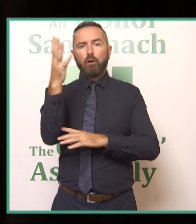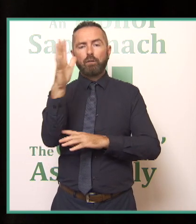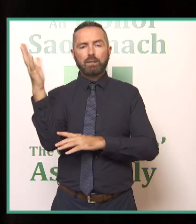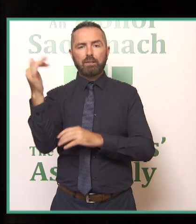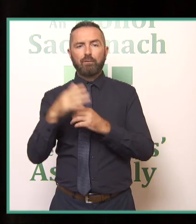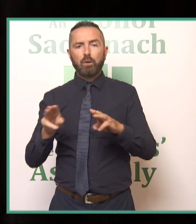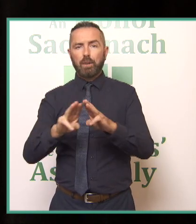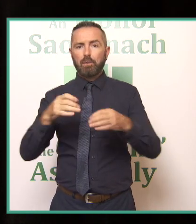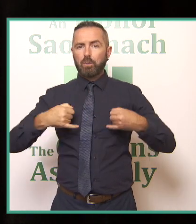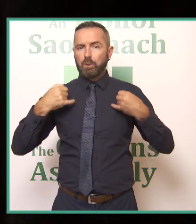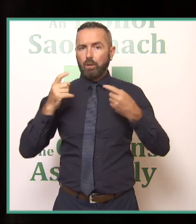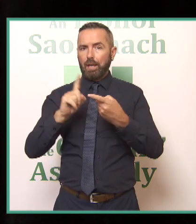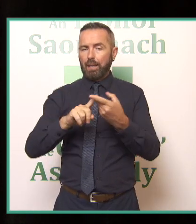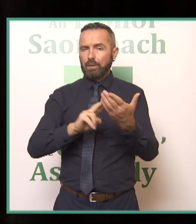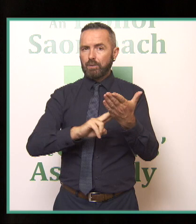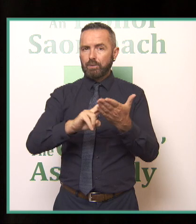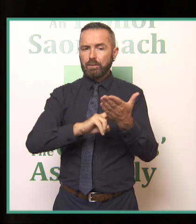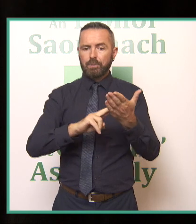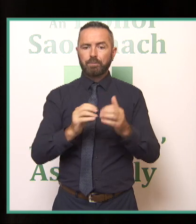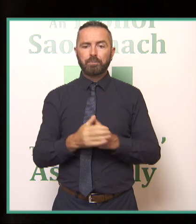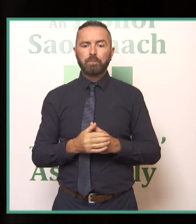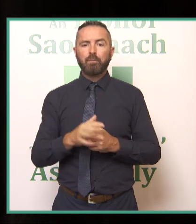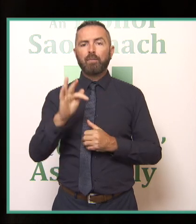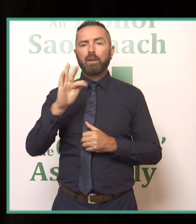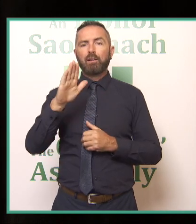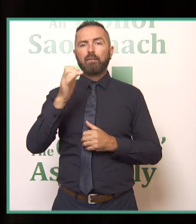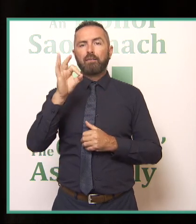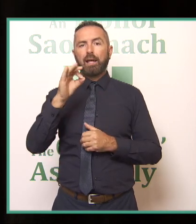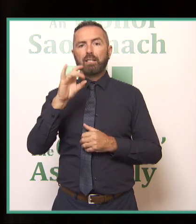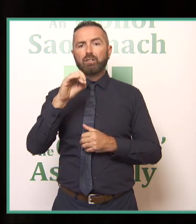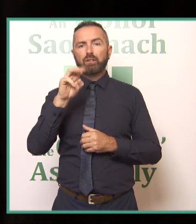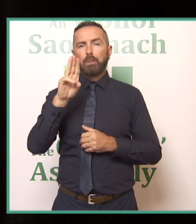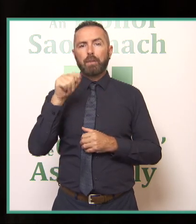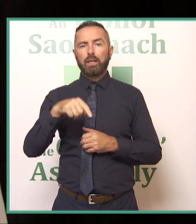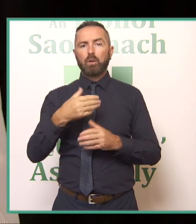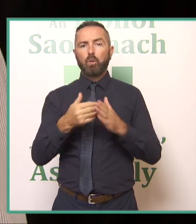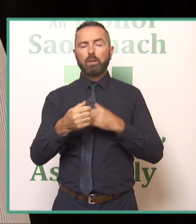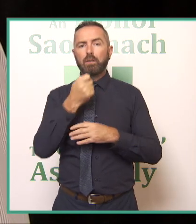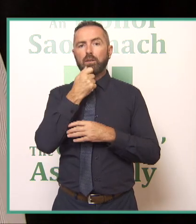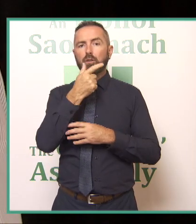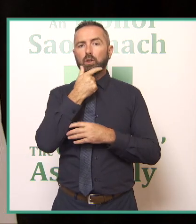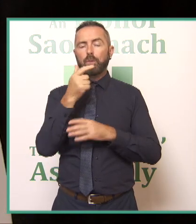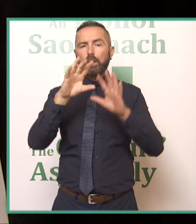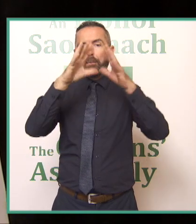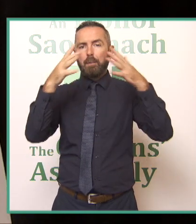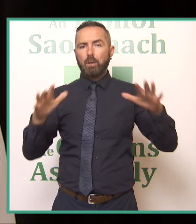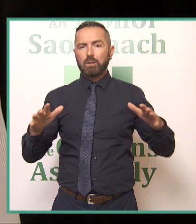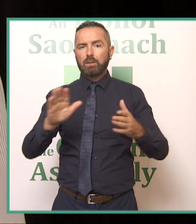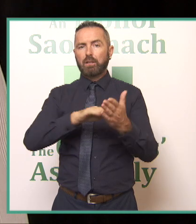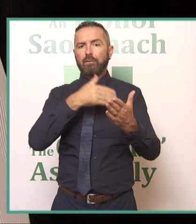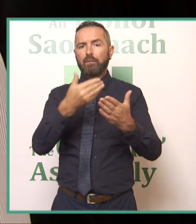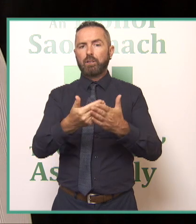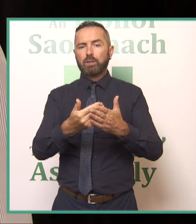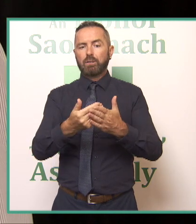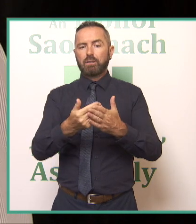to enjoy and to use. The flagship here is very close here. It's the Dublin Mountains conversion,